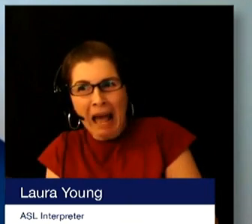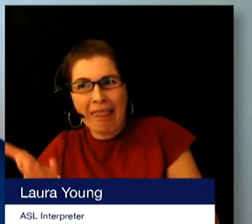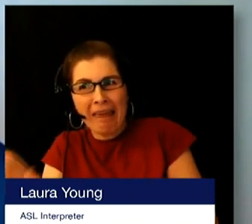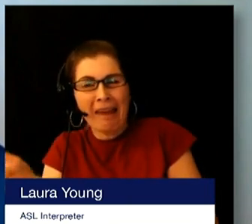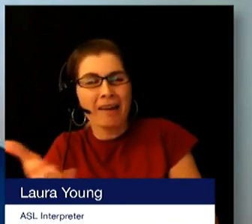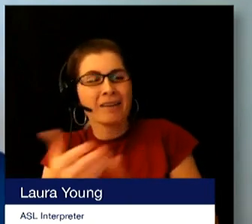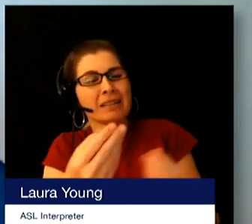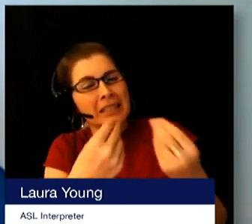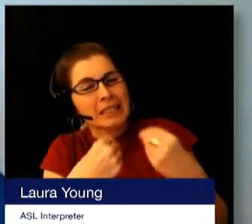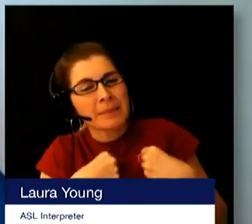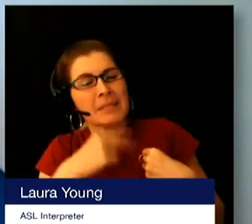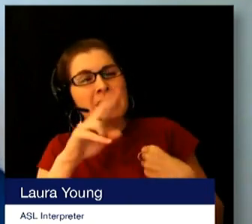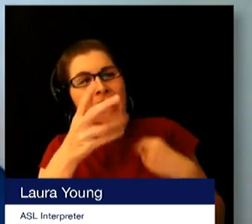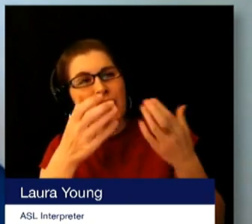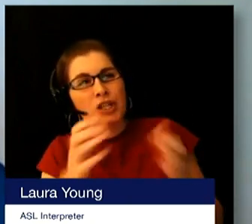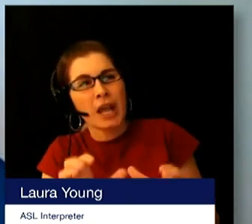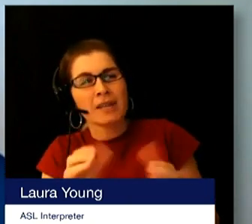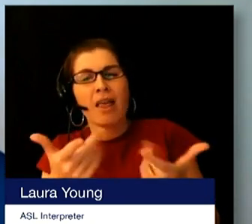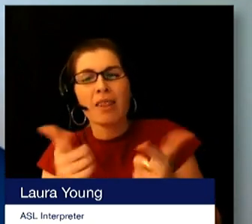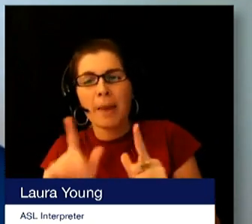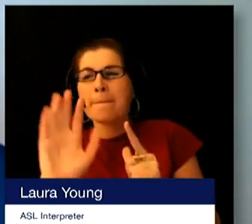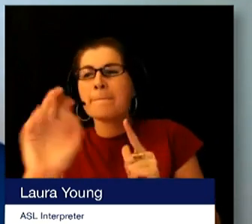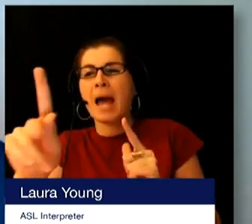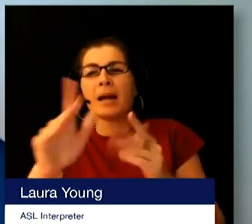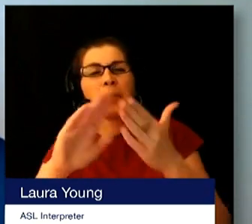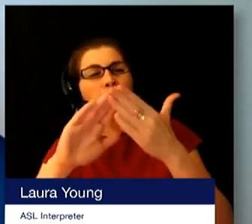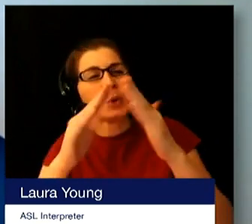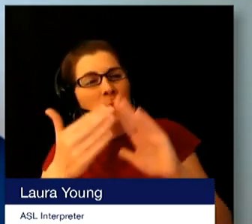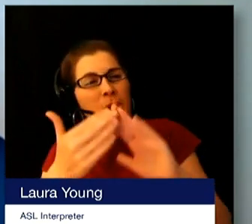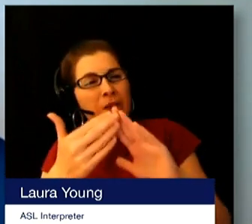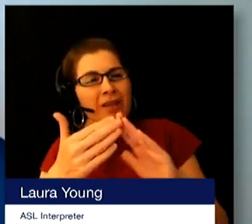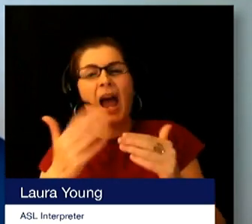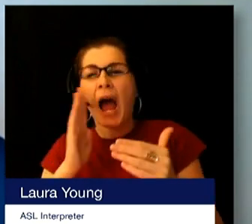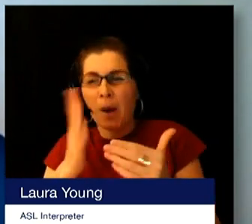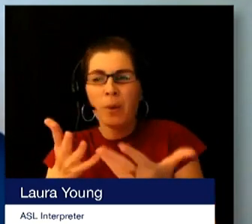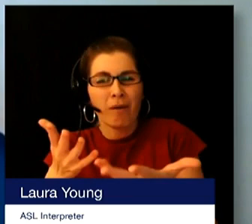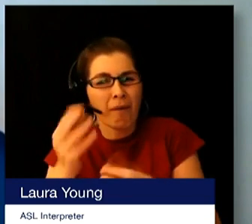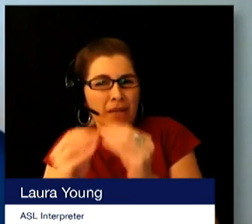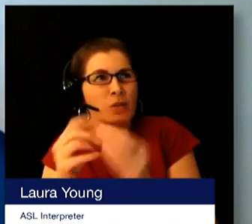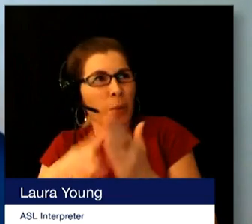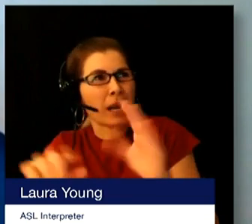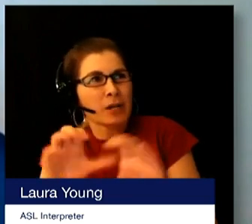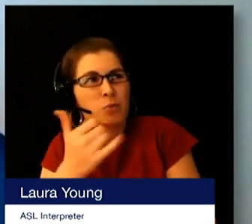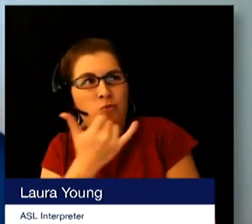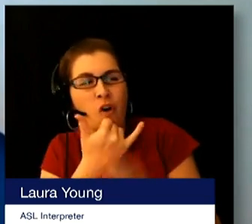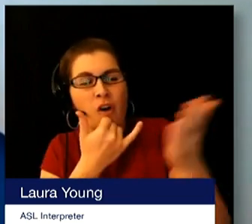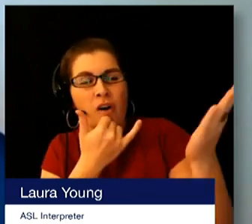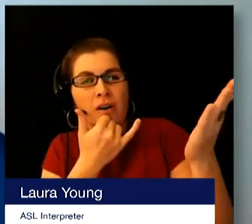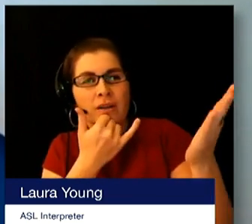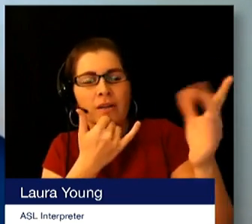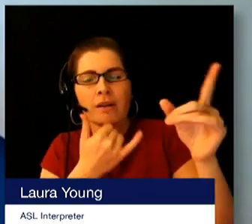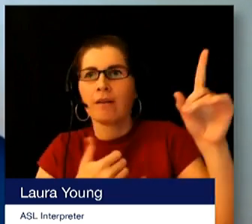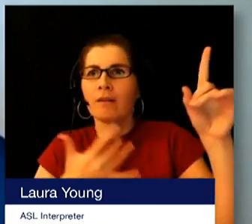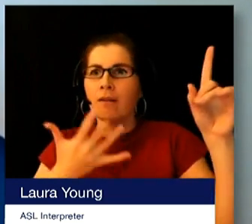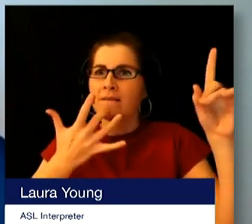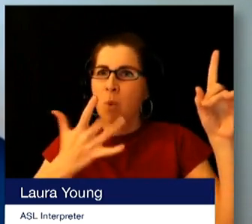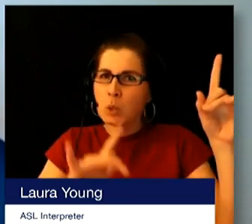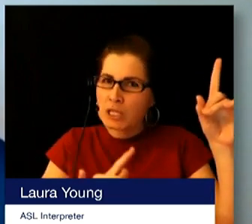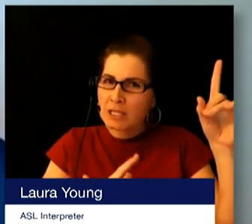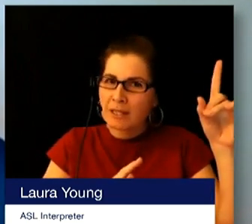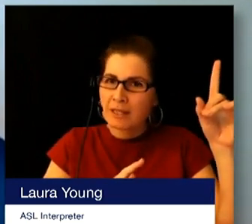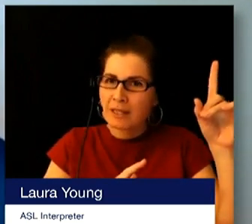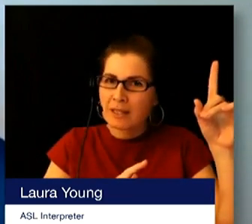second chance and to let me go back to my community and make right what I had done wrong. And fortunately,